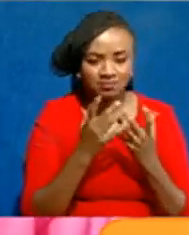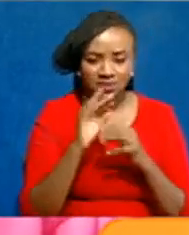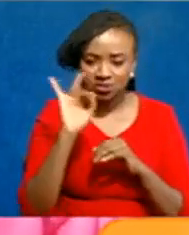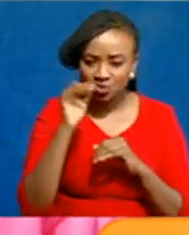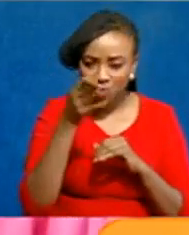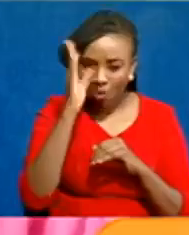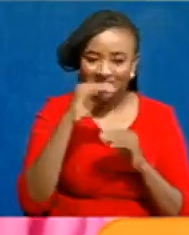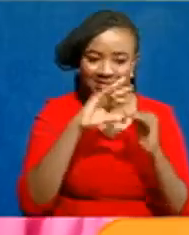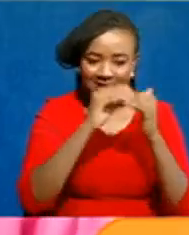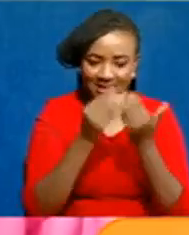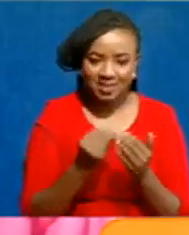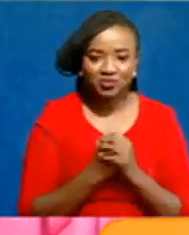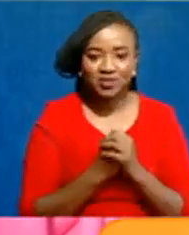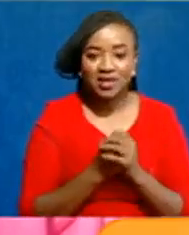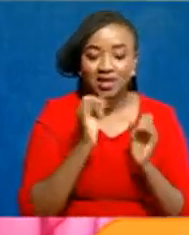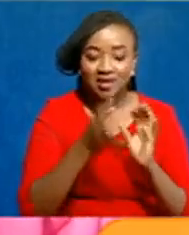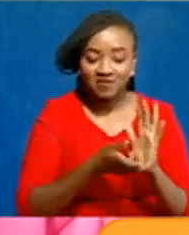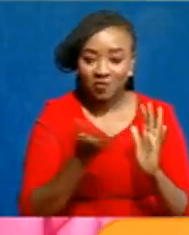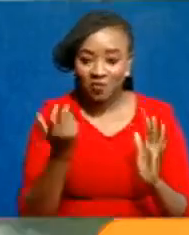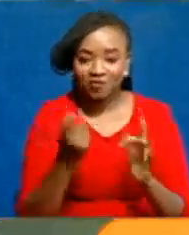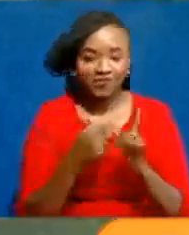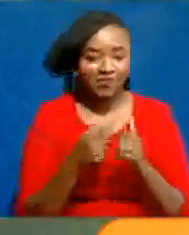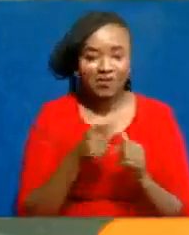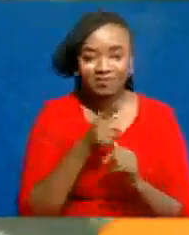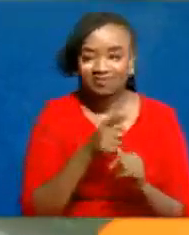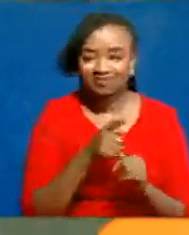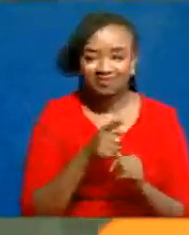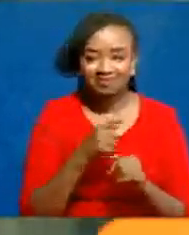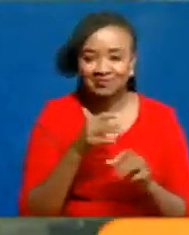ukikitoa huku nje ya maji, kinapata shida.